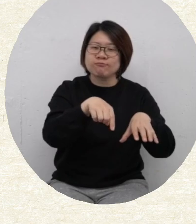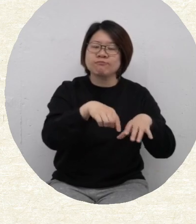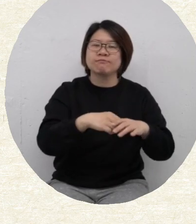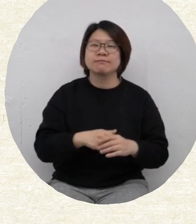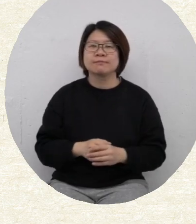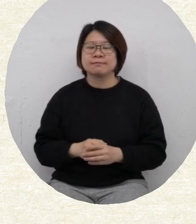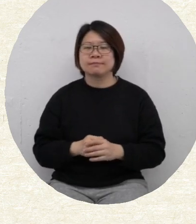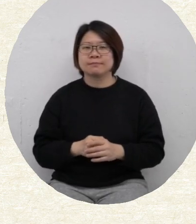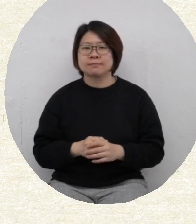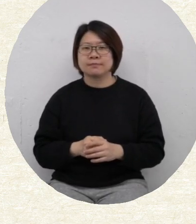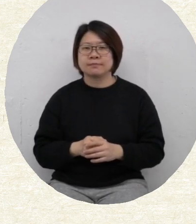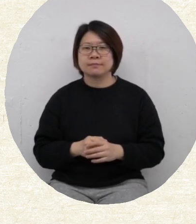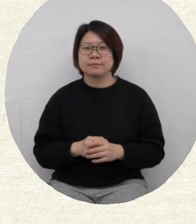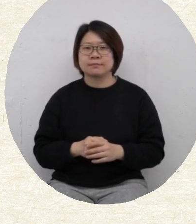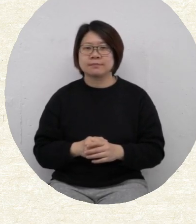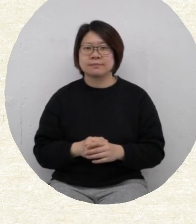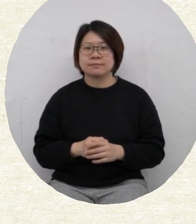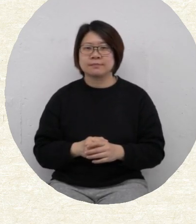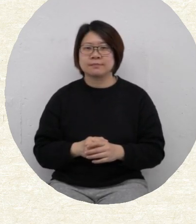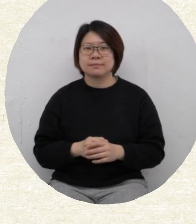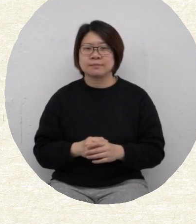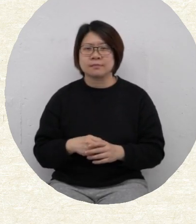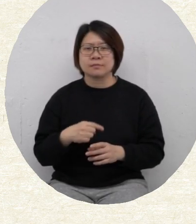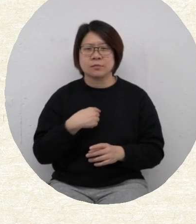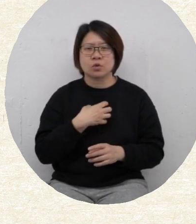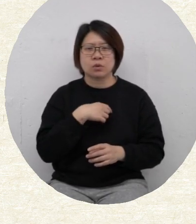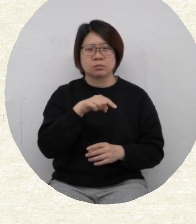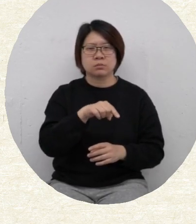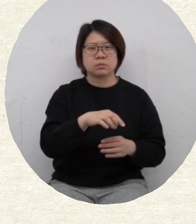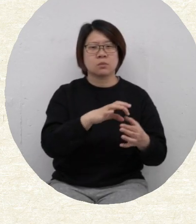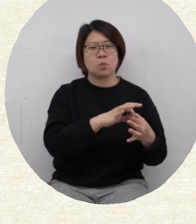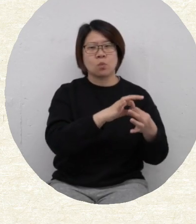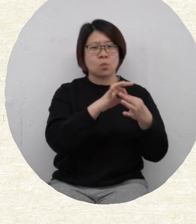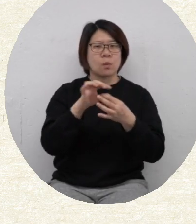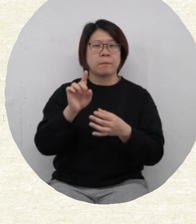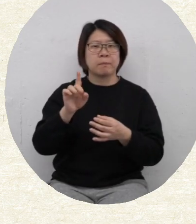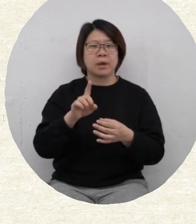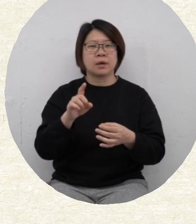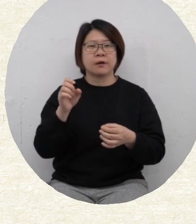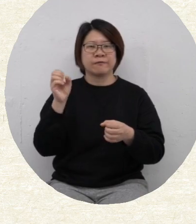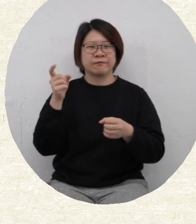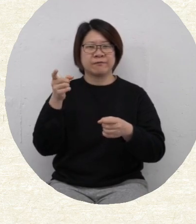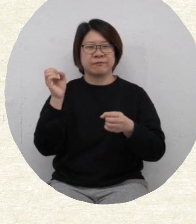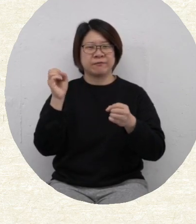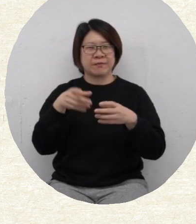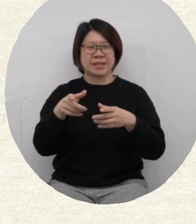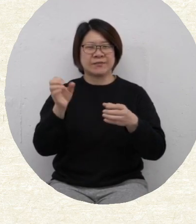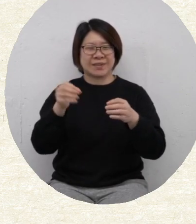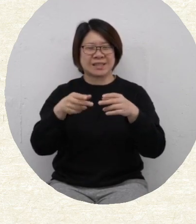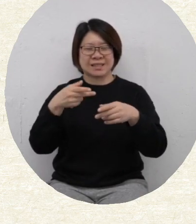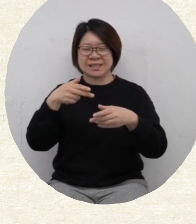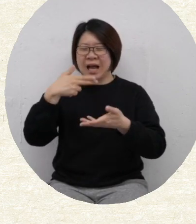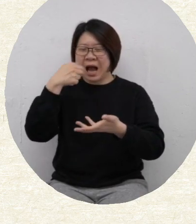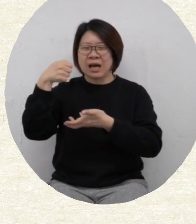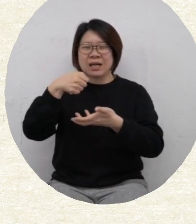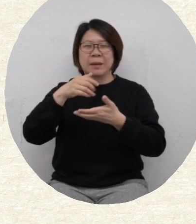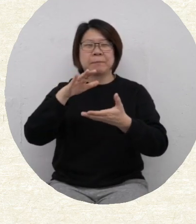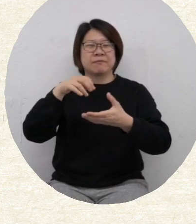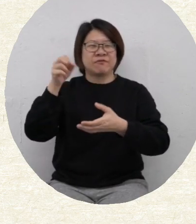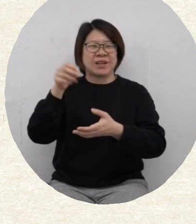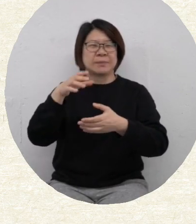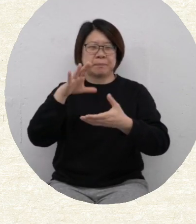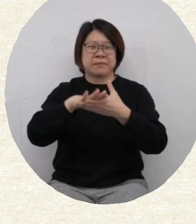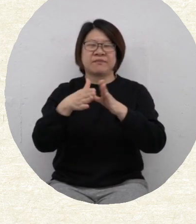laying set of all the carton paper containers, and I do feel, and I